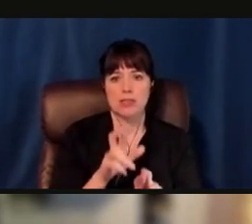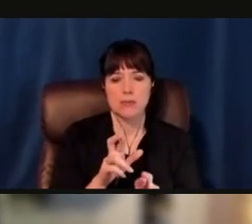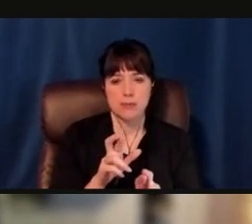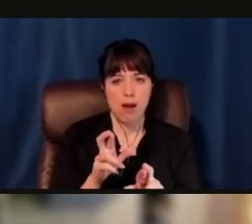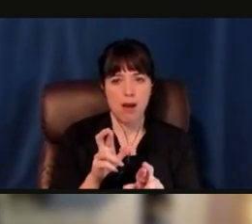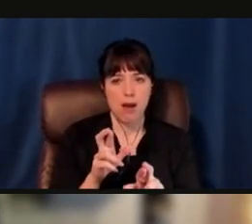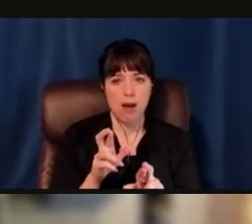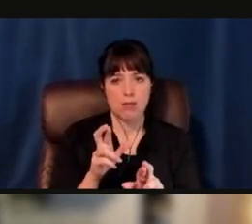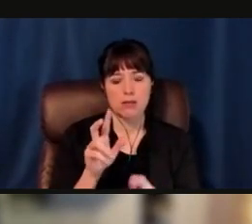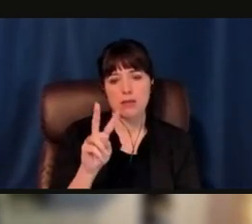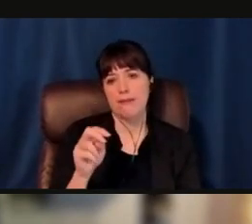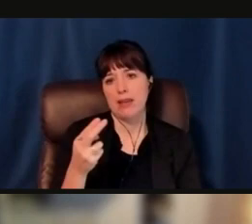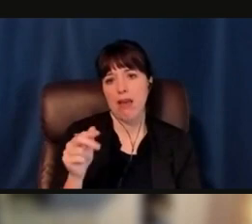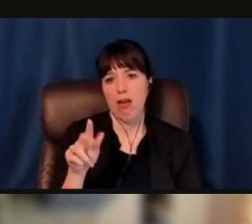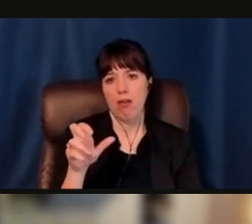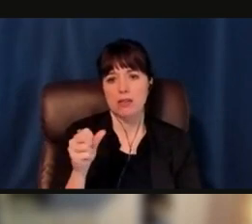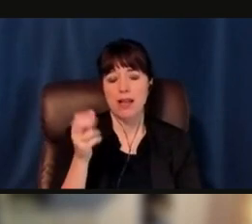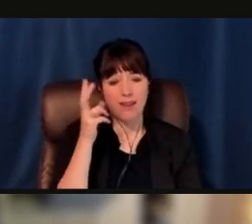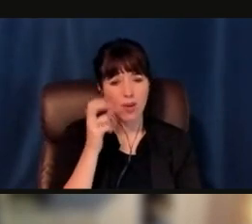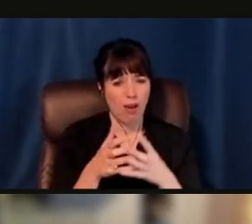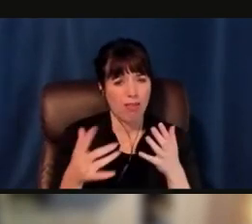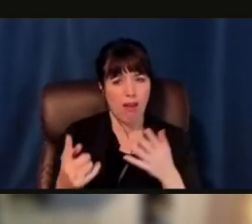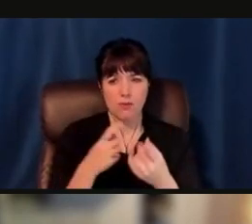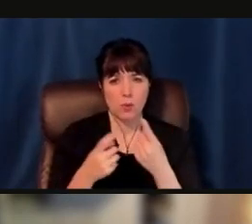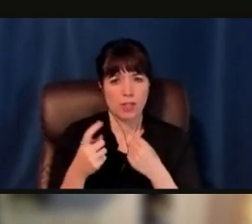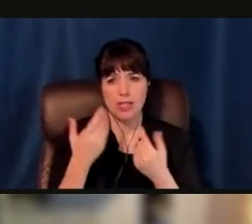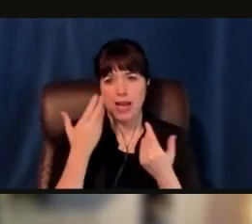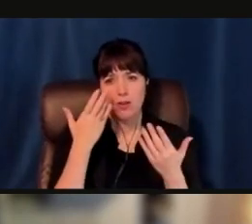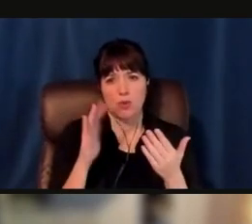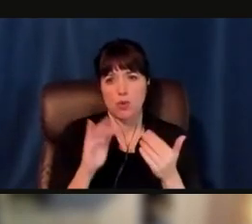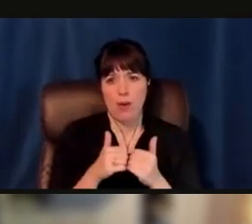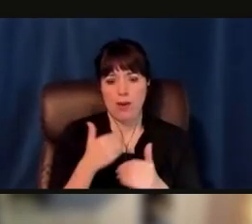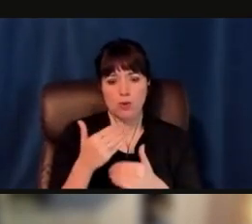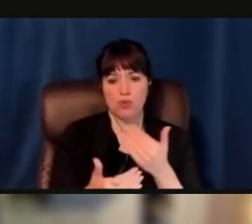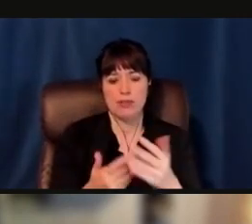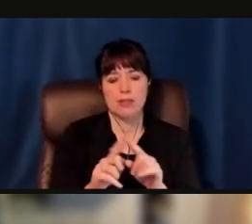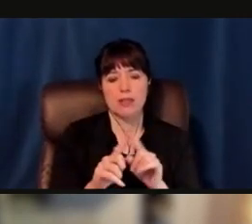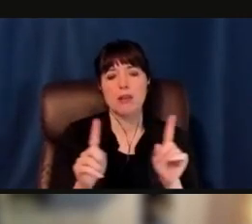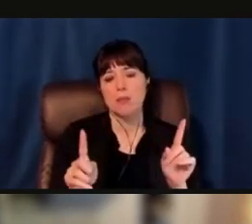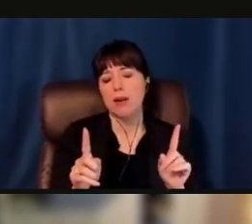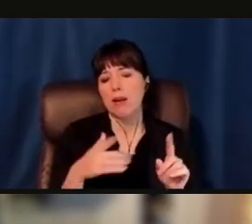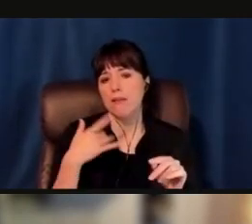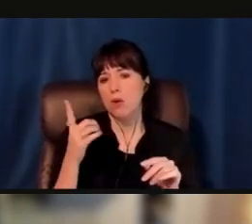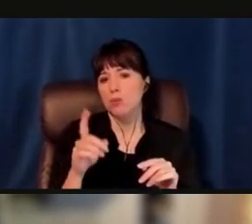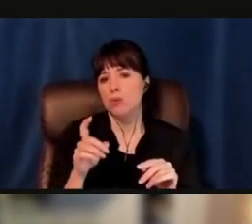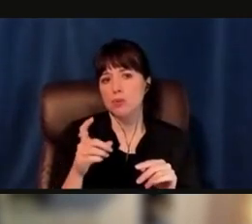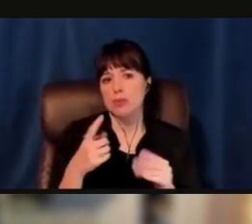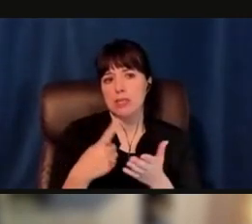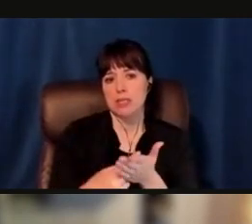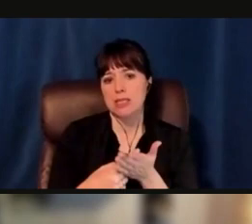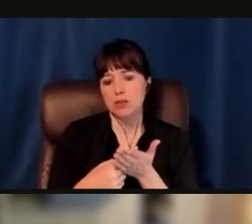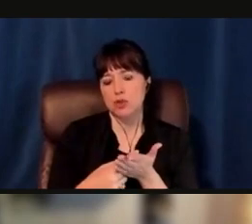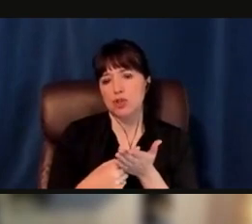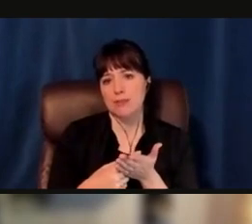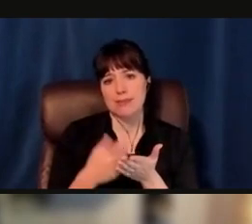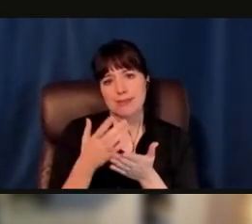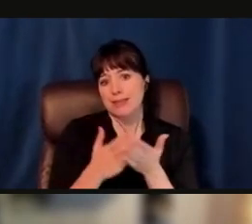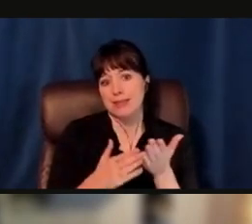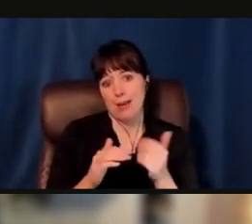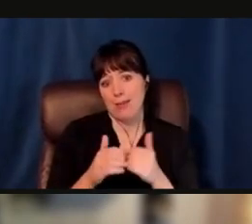heard a lot of questions from folks, and I don't know how to proceed, but I feel we do need some sort of a discussion